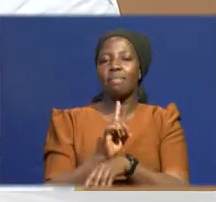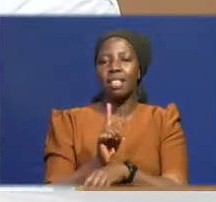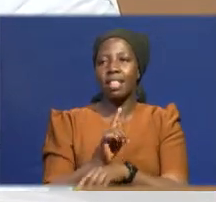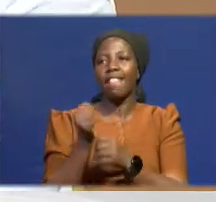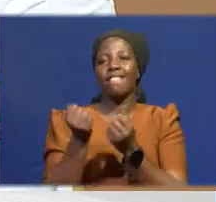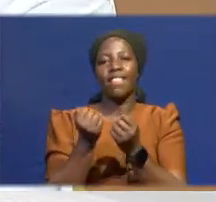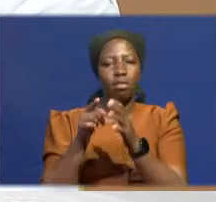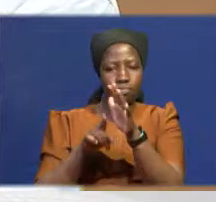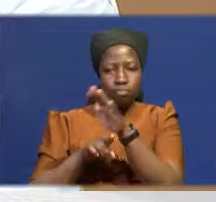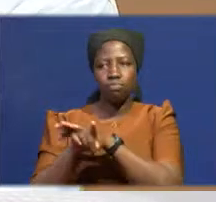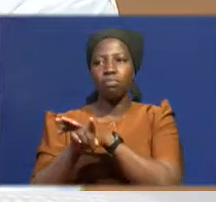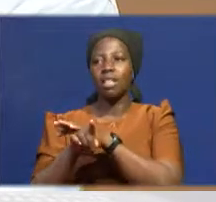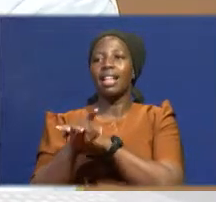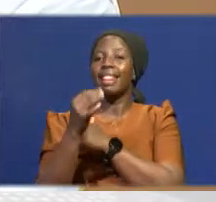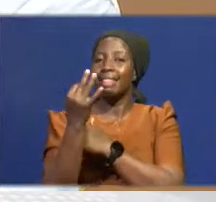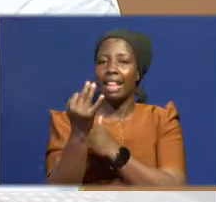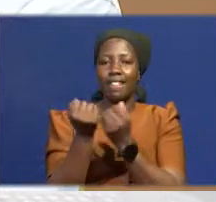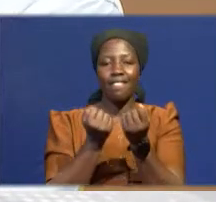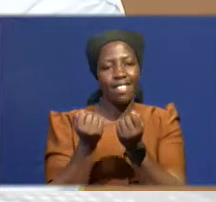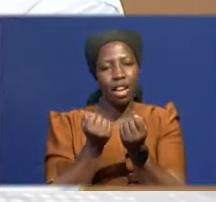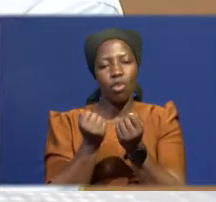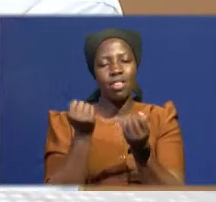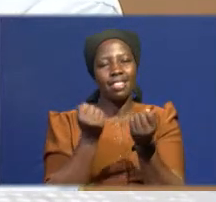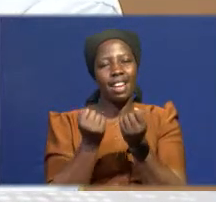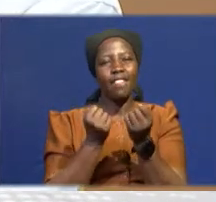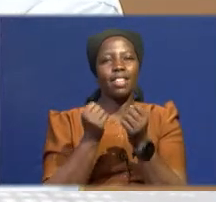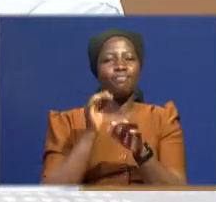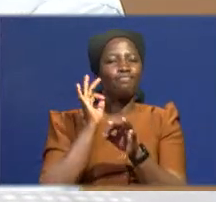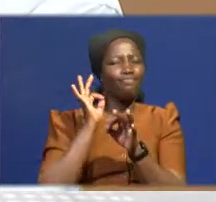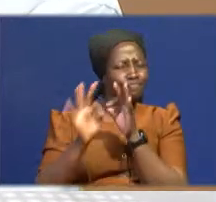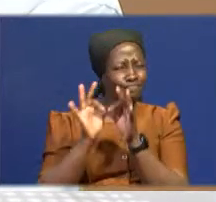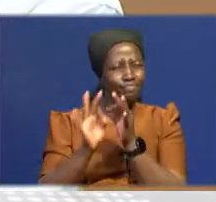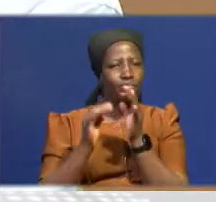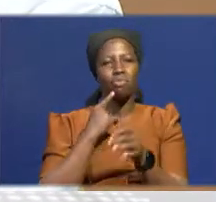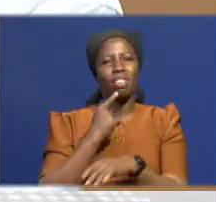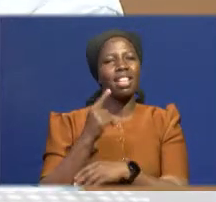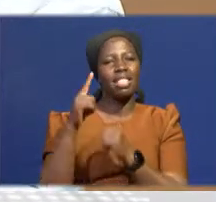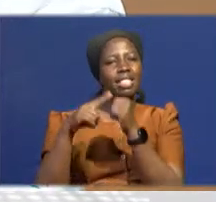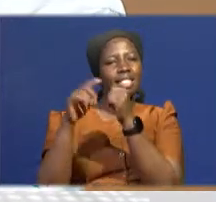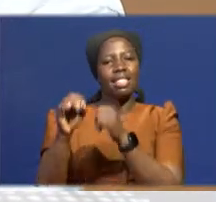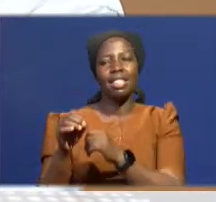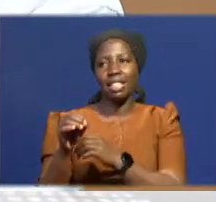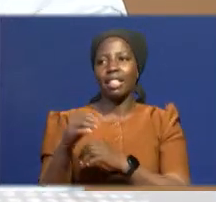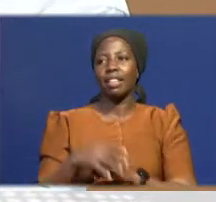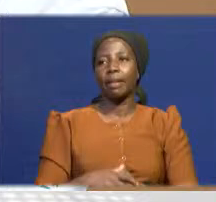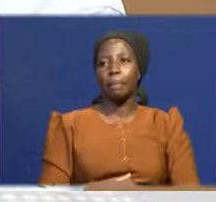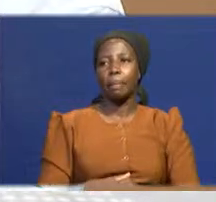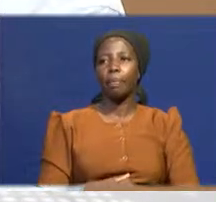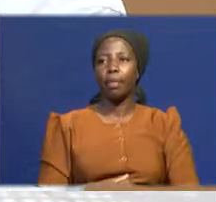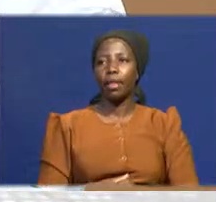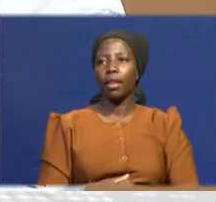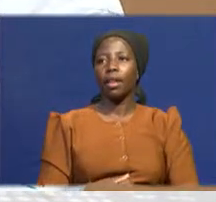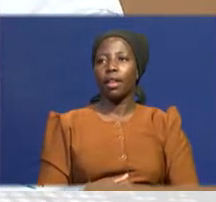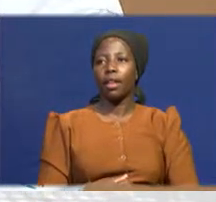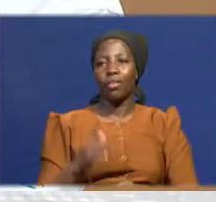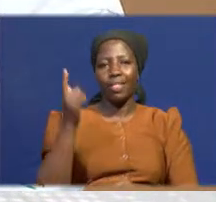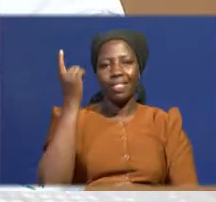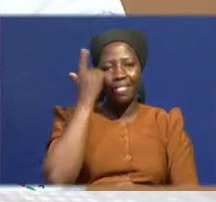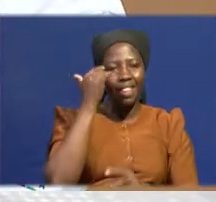in. Three cars driving at 160. How many minutes do you think they take a 30-kilometer